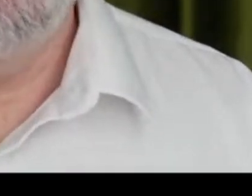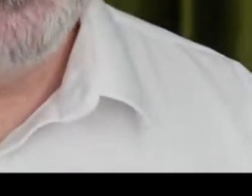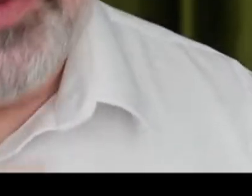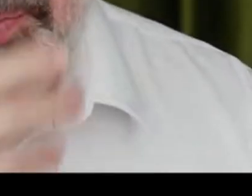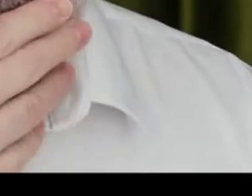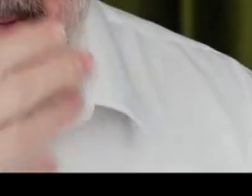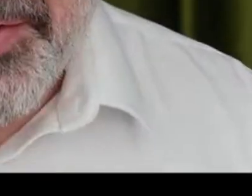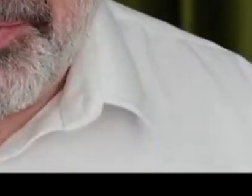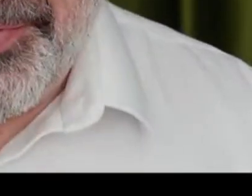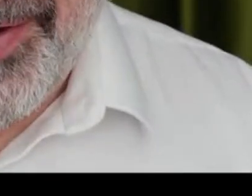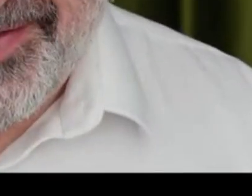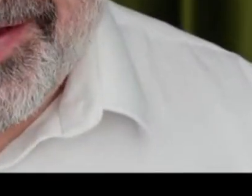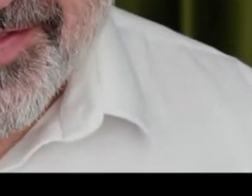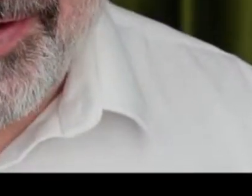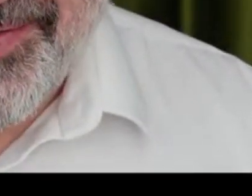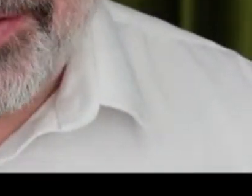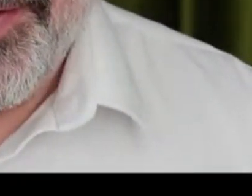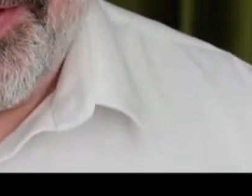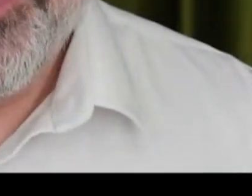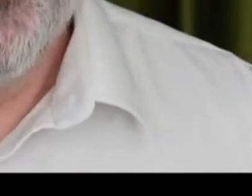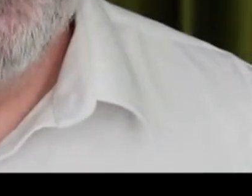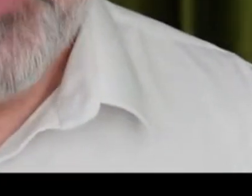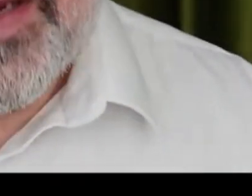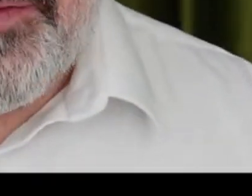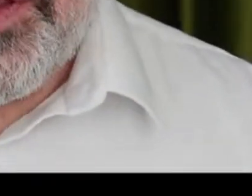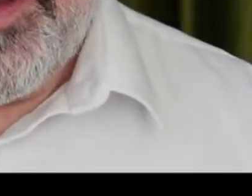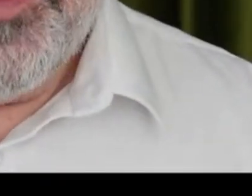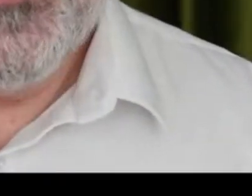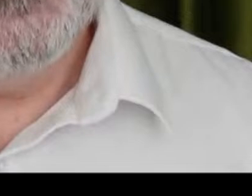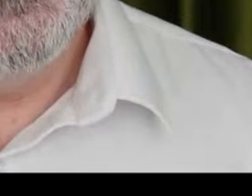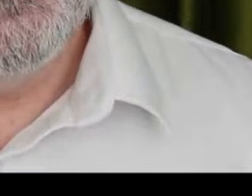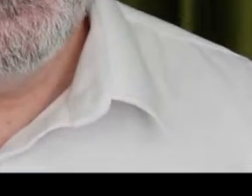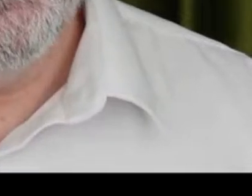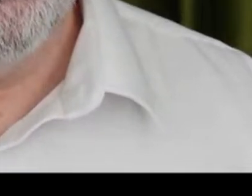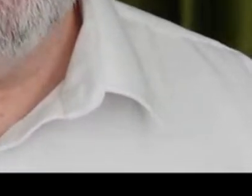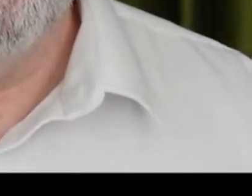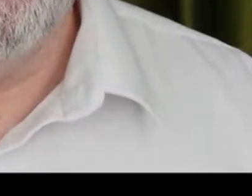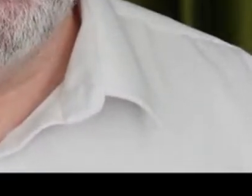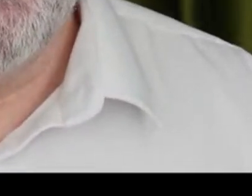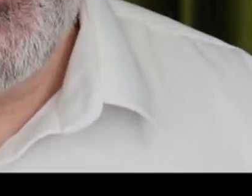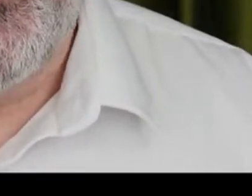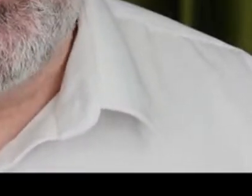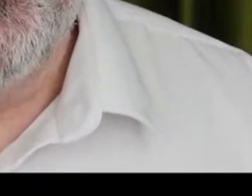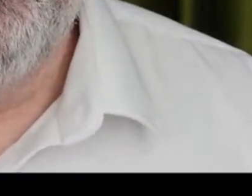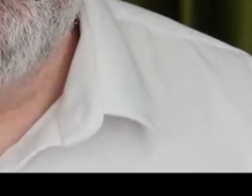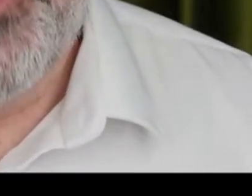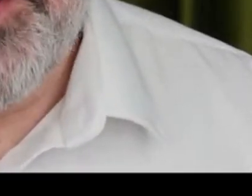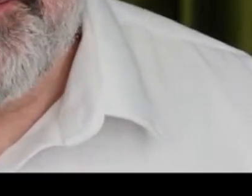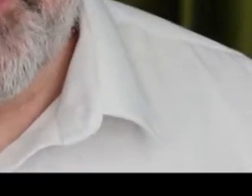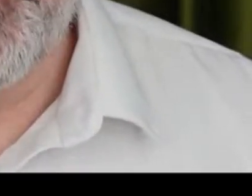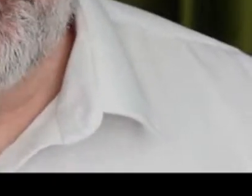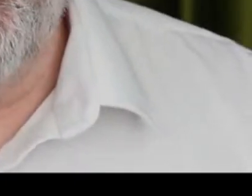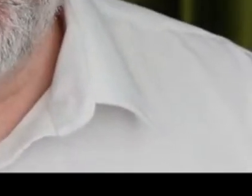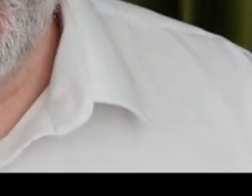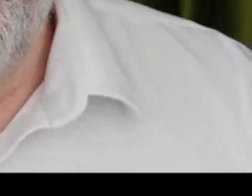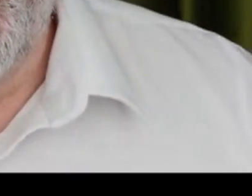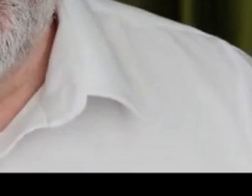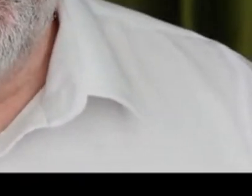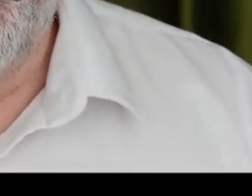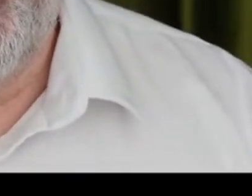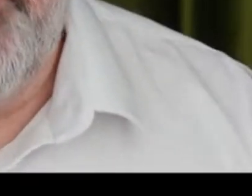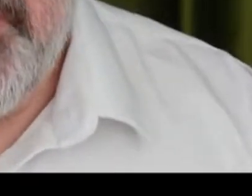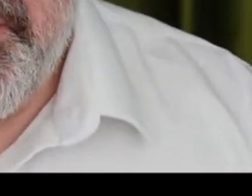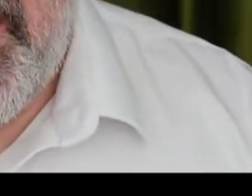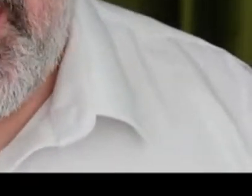no, probably not the right question to ask. Tell us if you didn't like that press conference then by